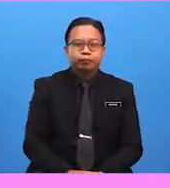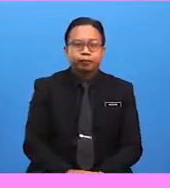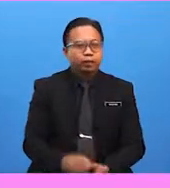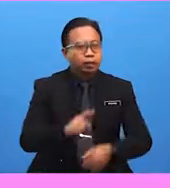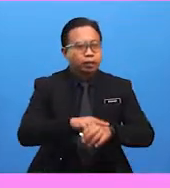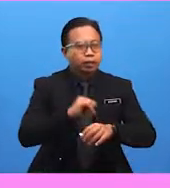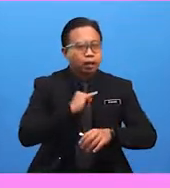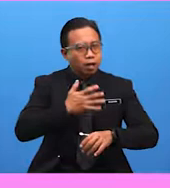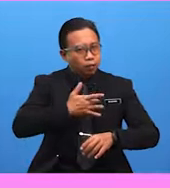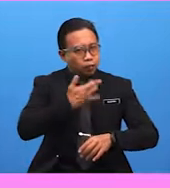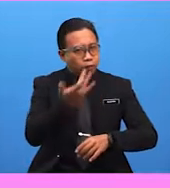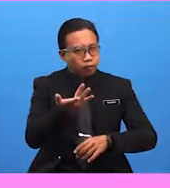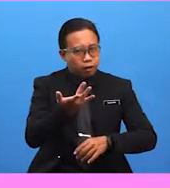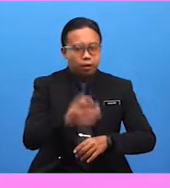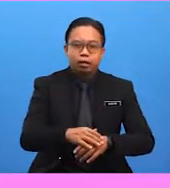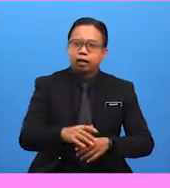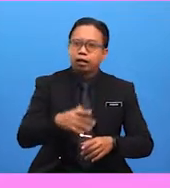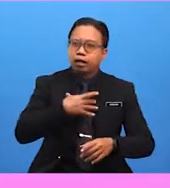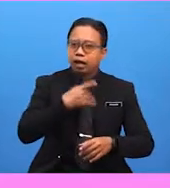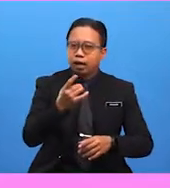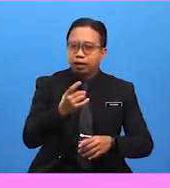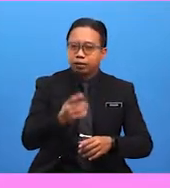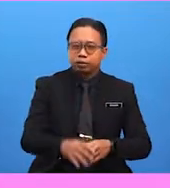I felt like a rock star.